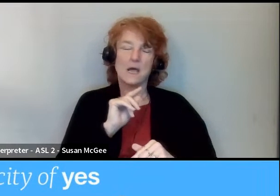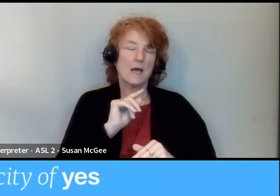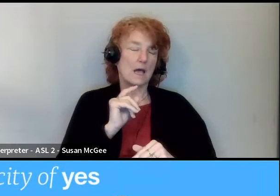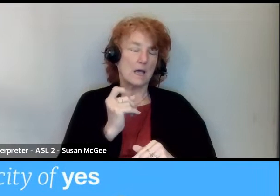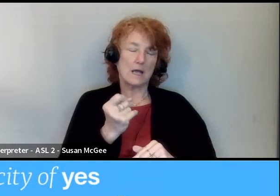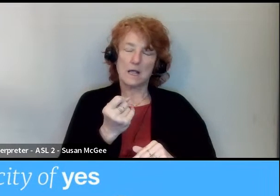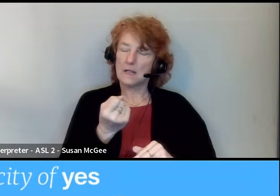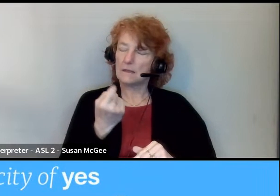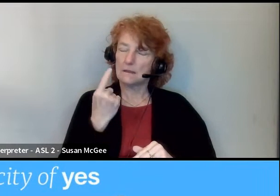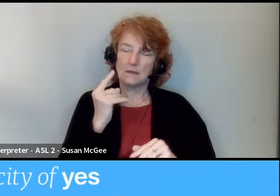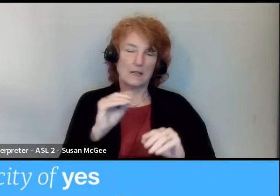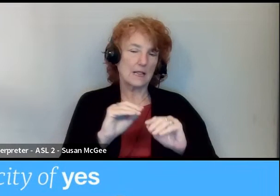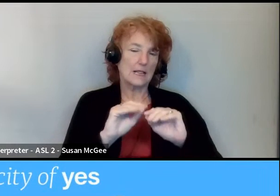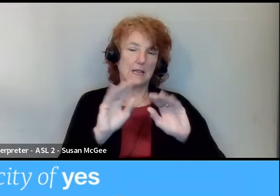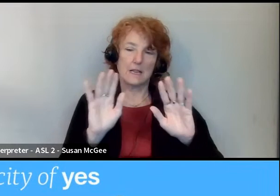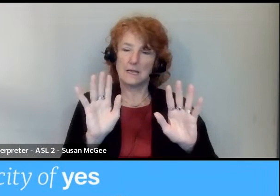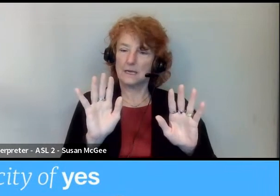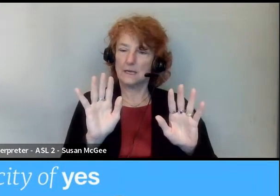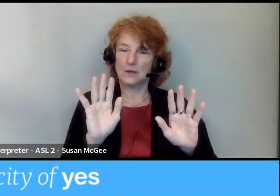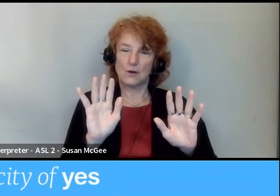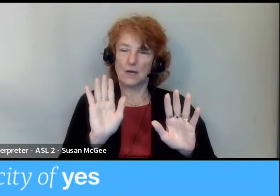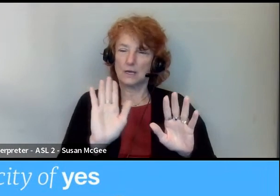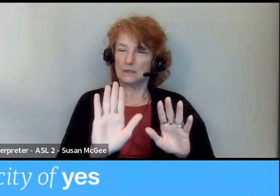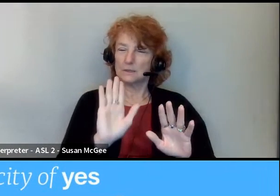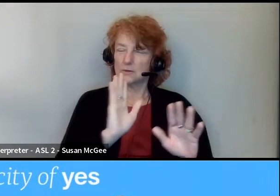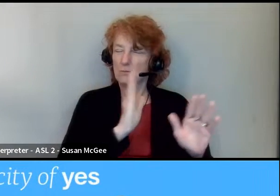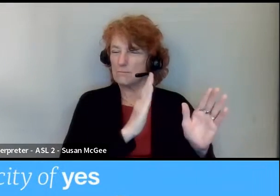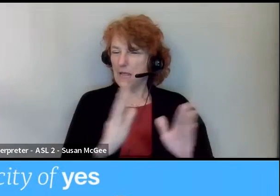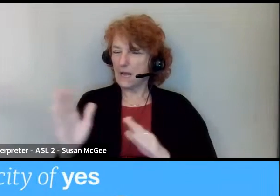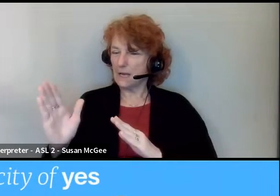on what's going to be done.